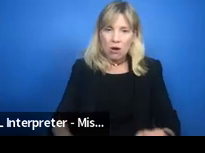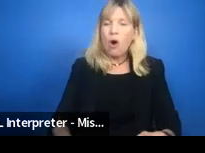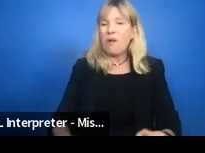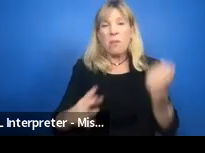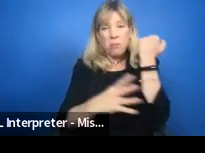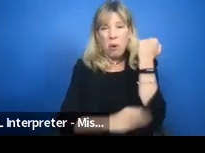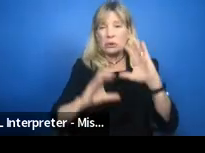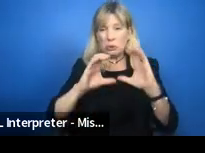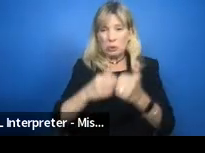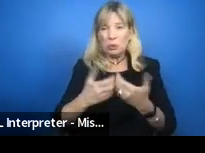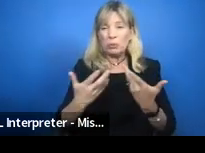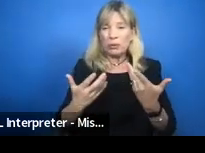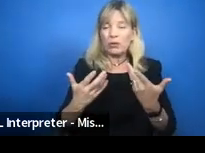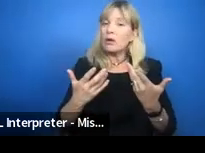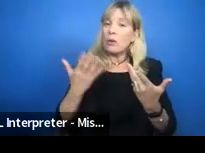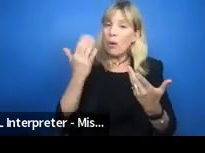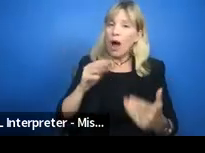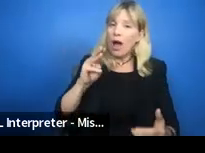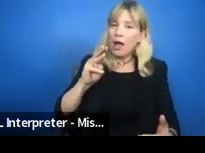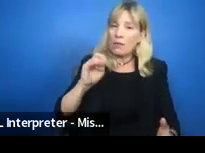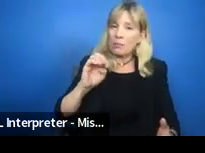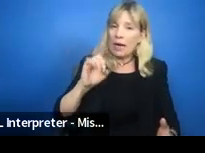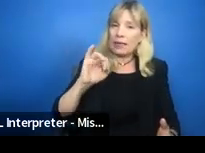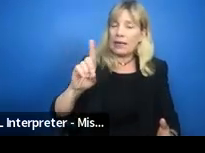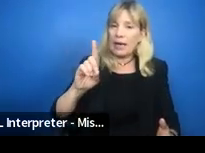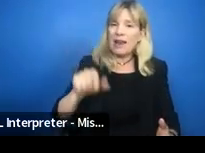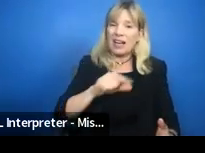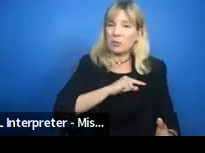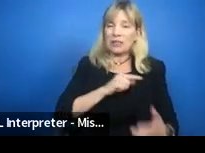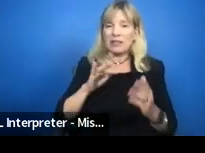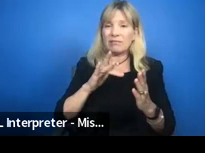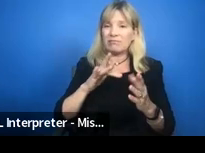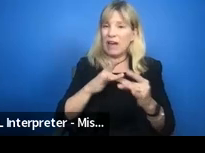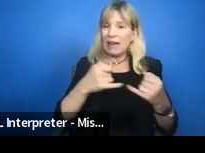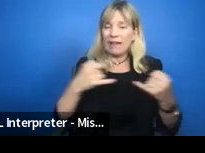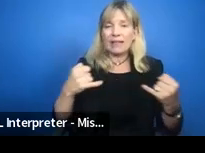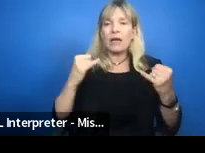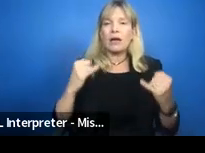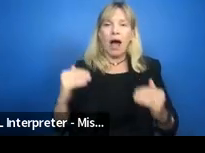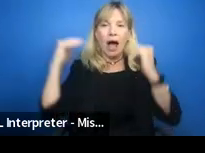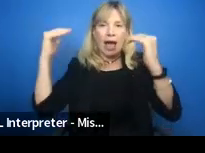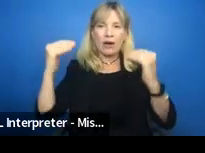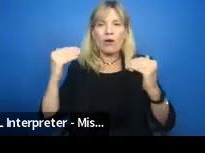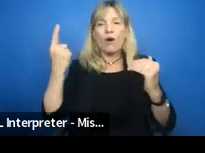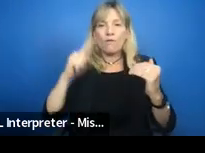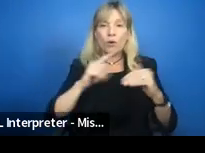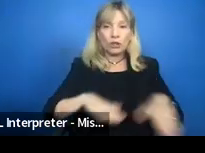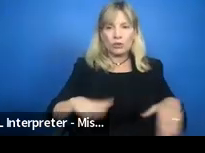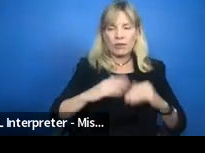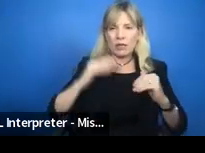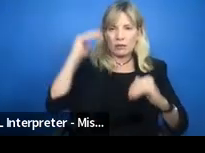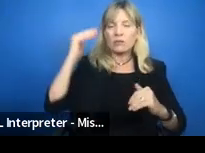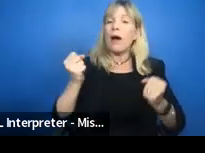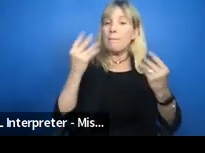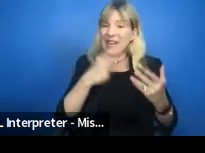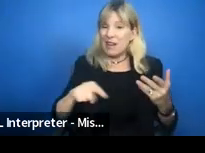US because Medicaid eligibility guidelines for children are higher for children than they are for adults. Many are covered by this